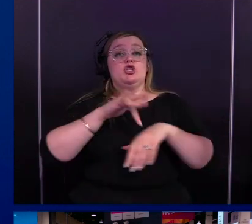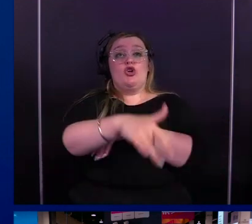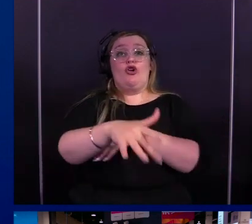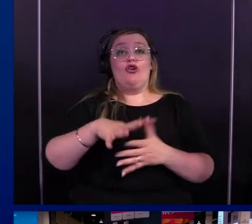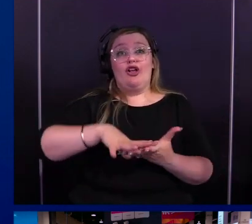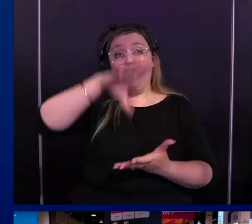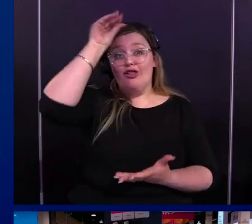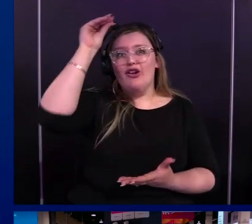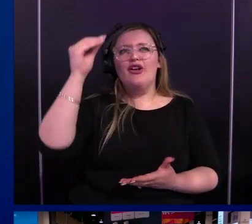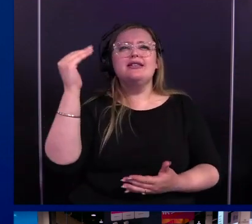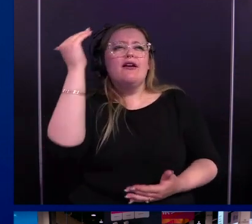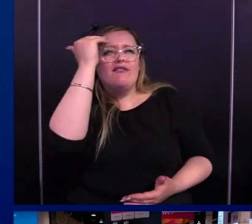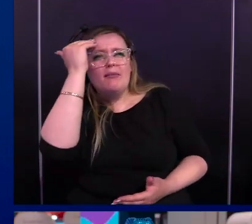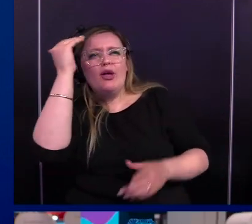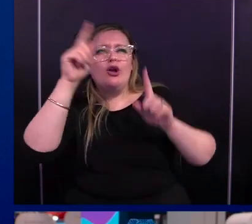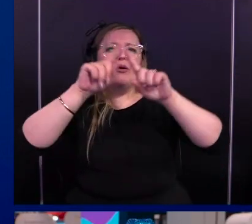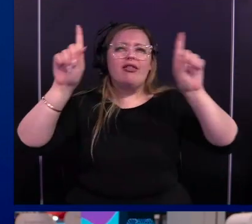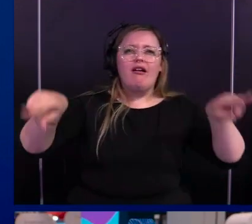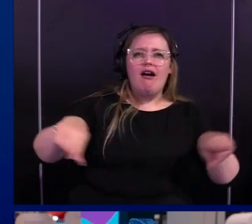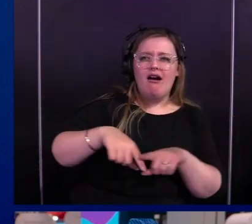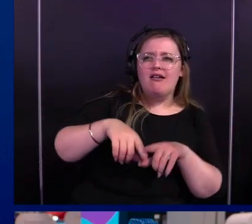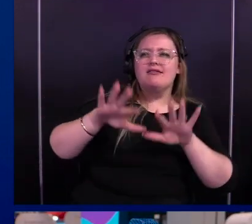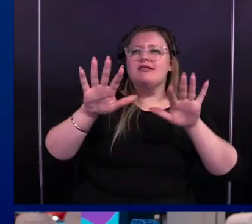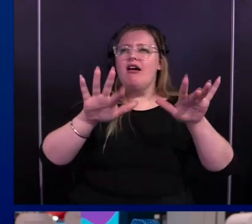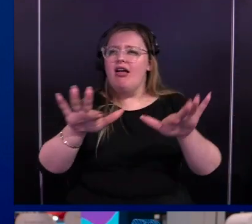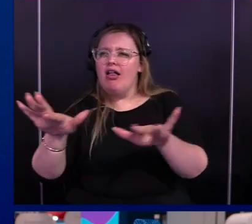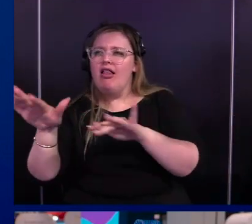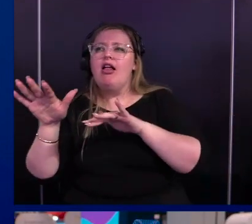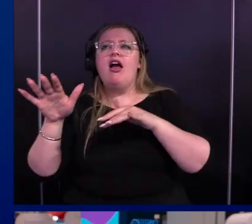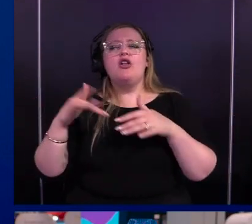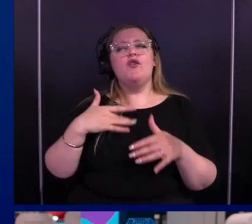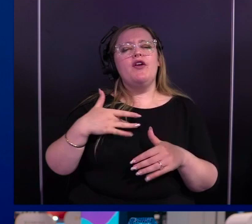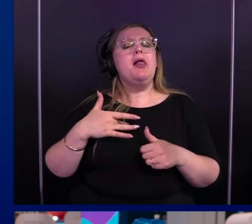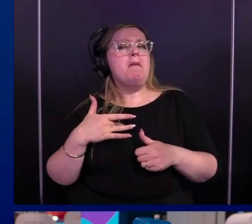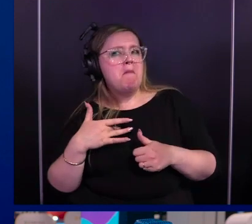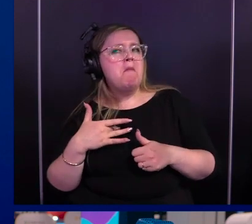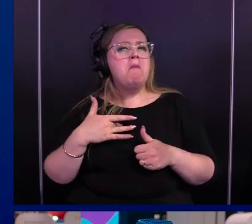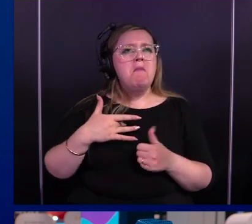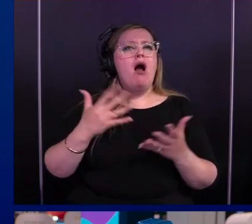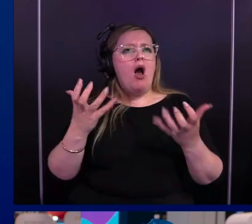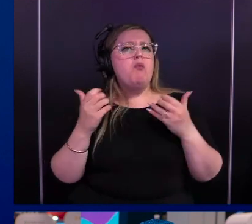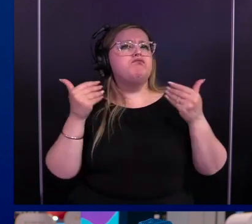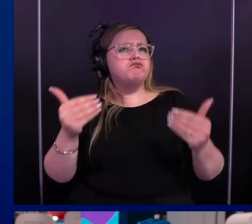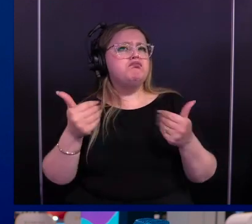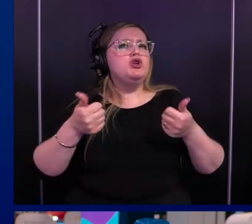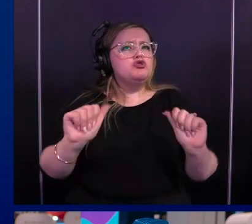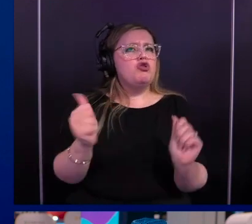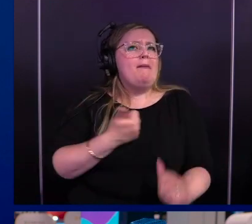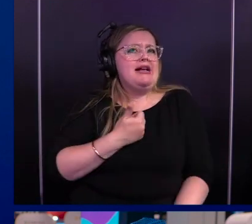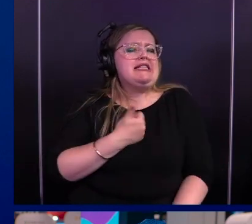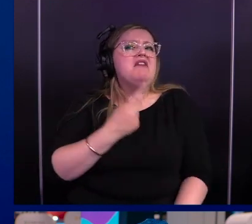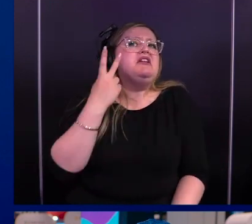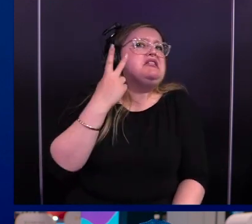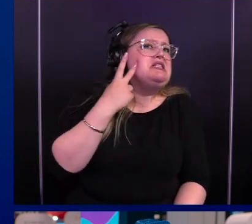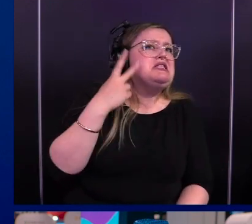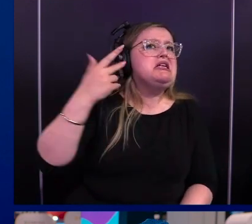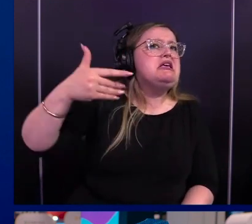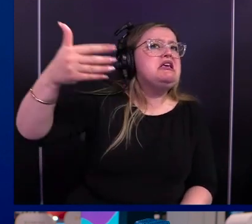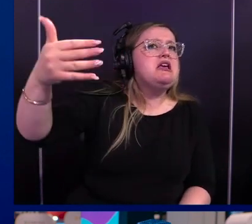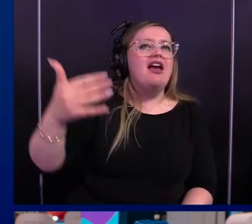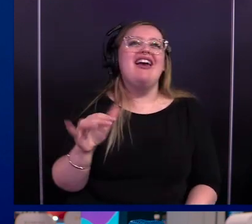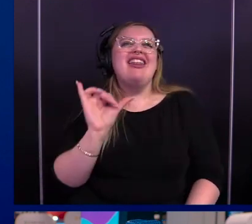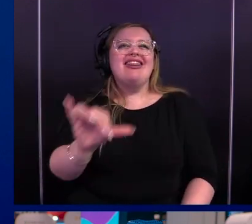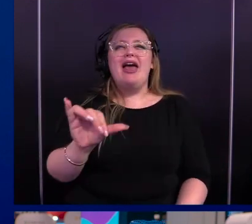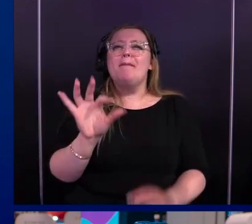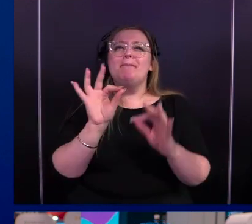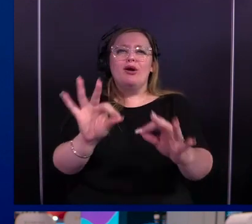getting familiar with the console and you're ready to have that sort of like, I want to try it for myself and see how far I get. It's that perfect kind of level in that medium phase,